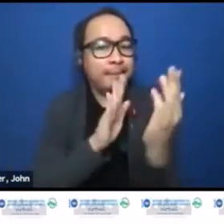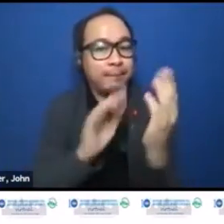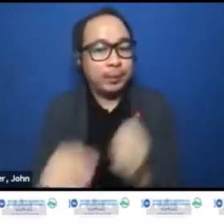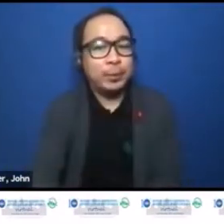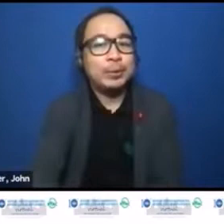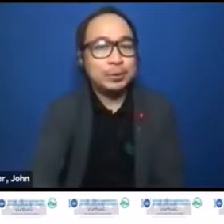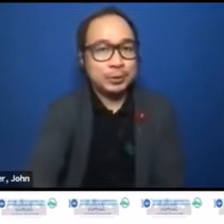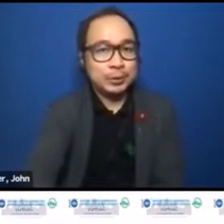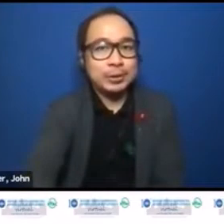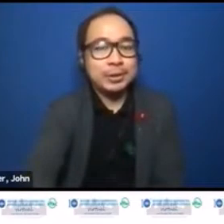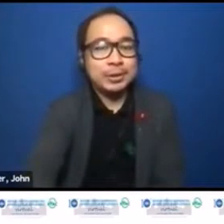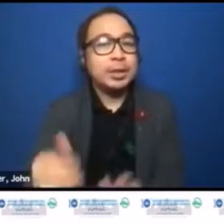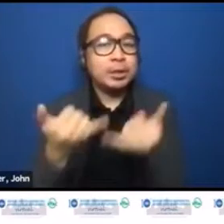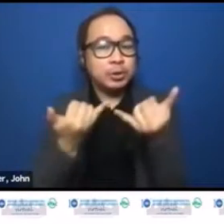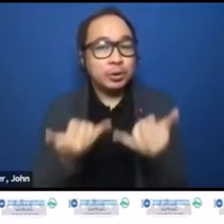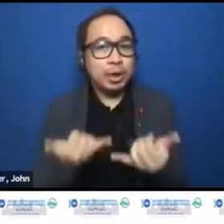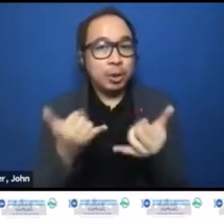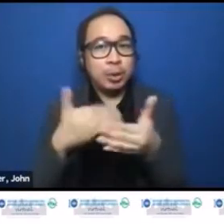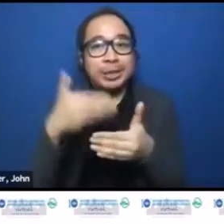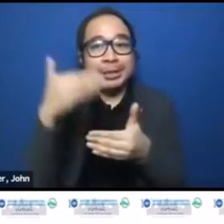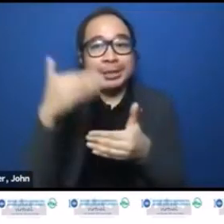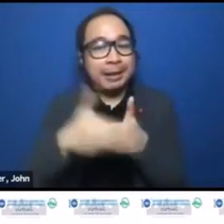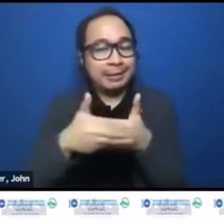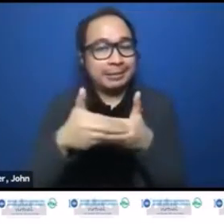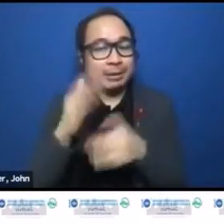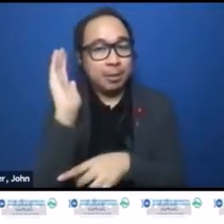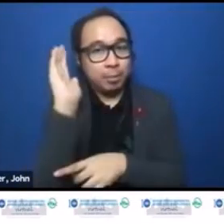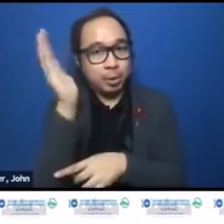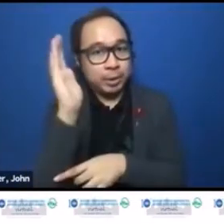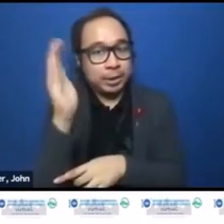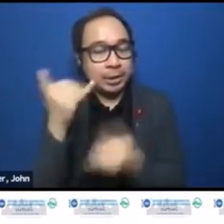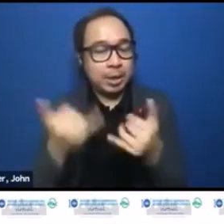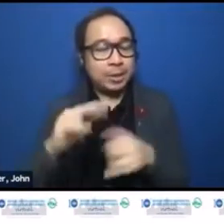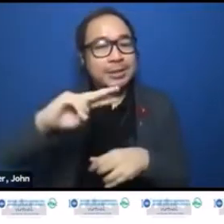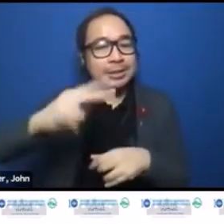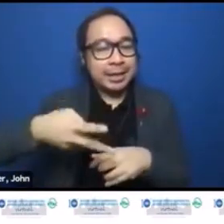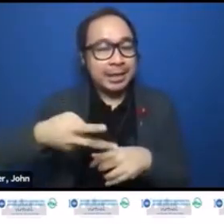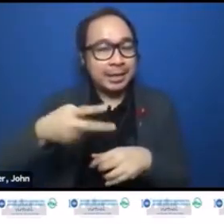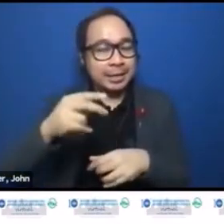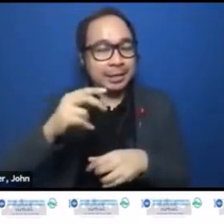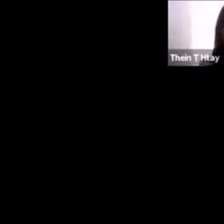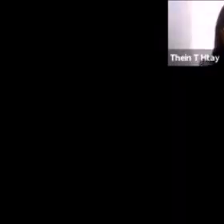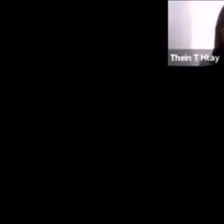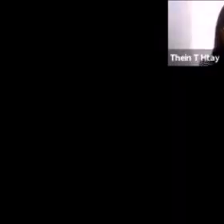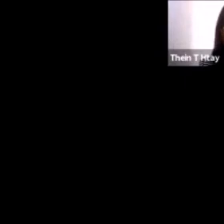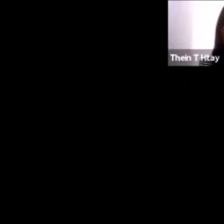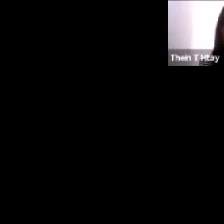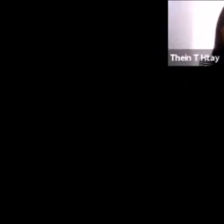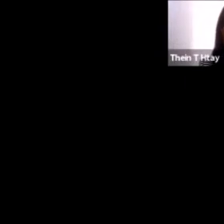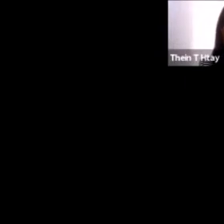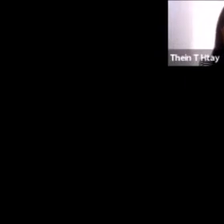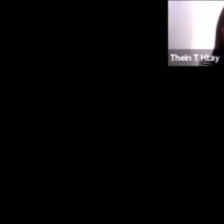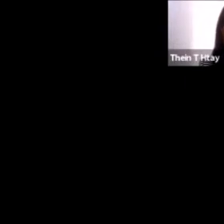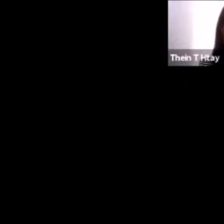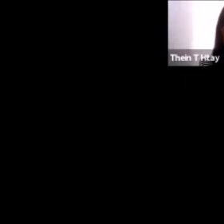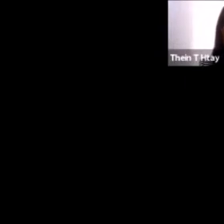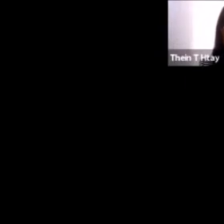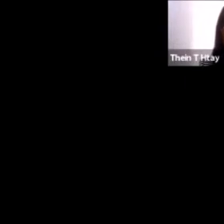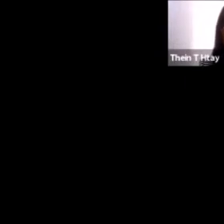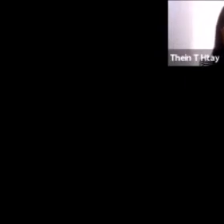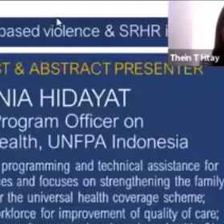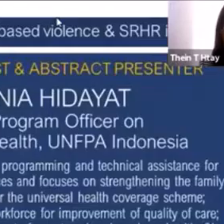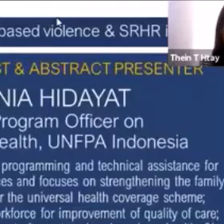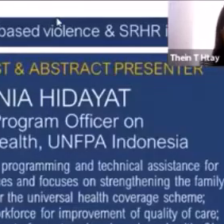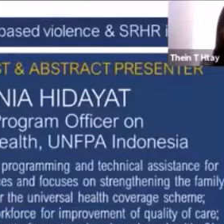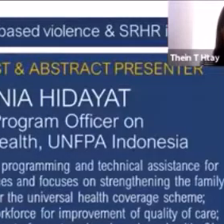the next agenda, I'm pleased to invite the second abstract presenter, Dr. Melania, who leads a